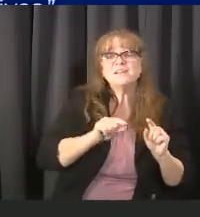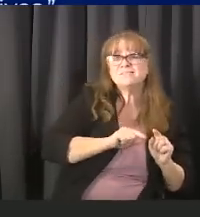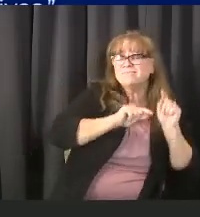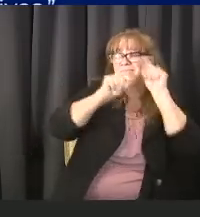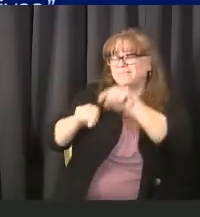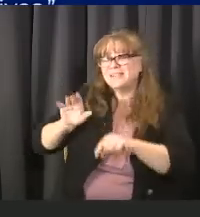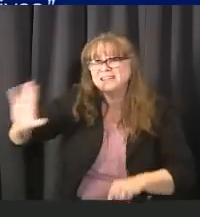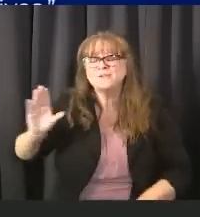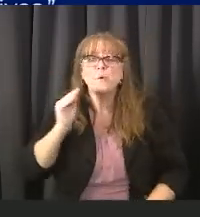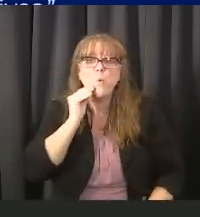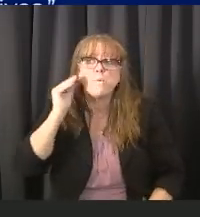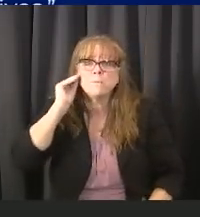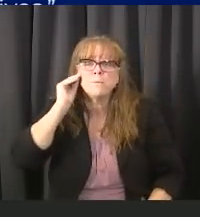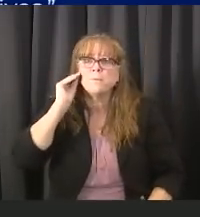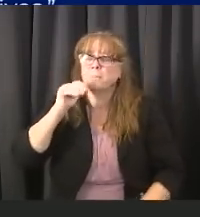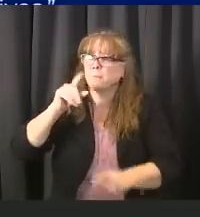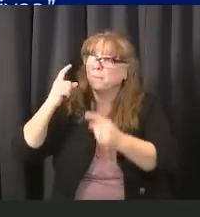languages. He filmed himself